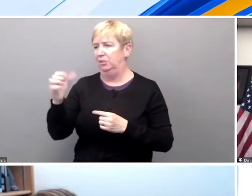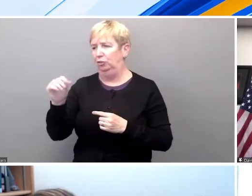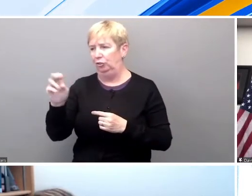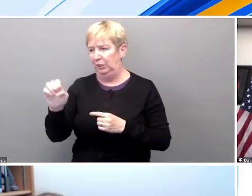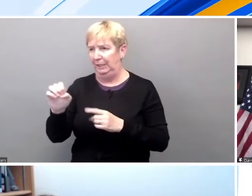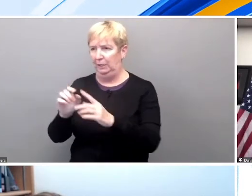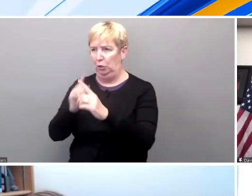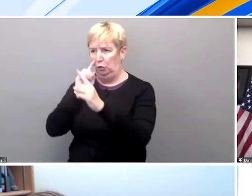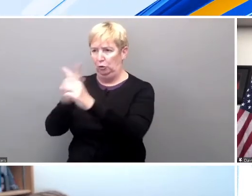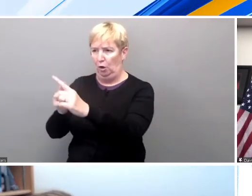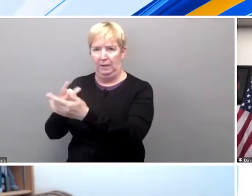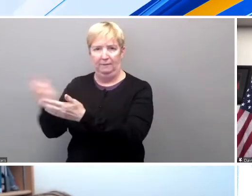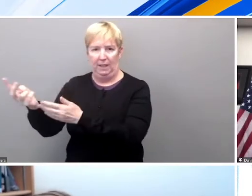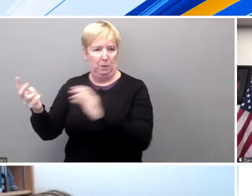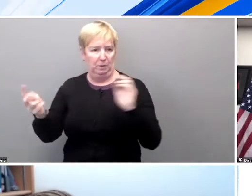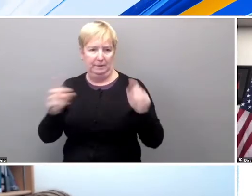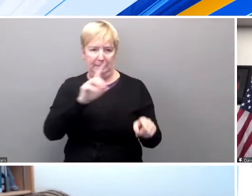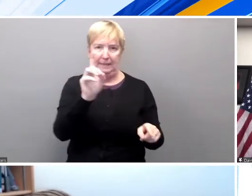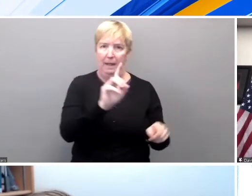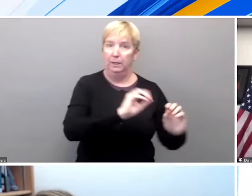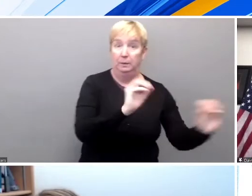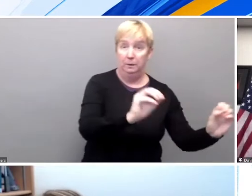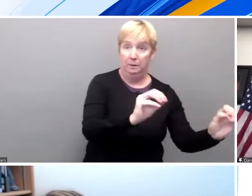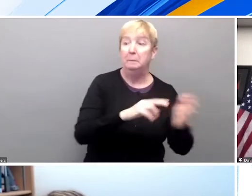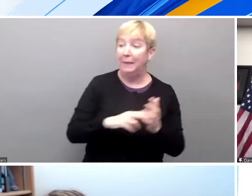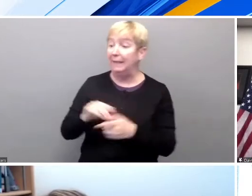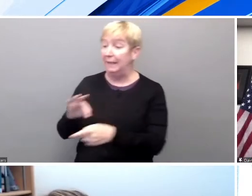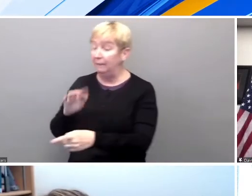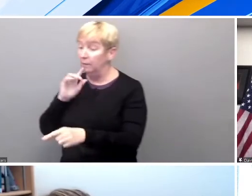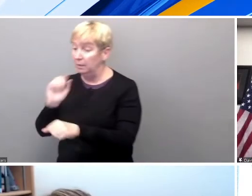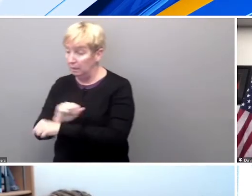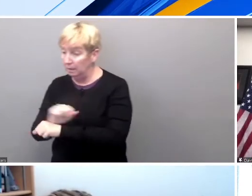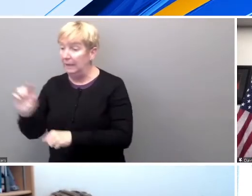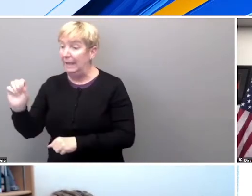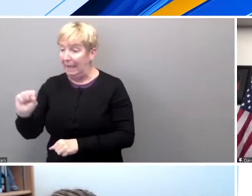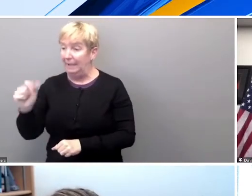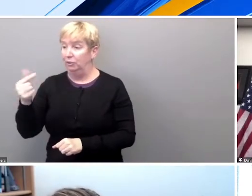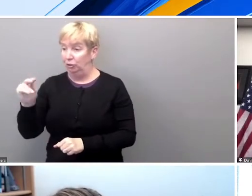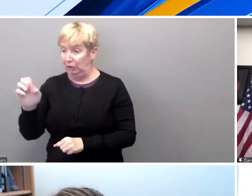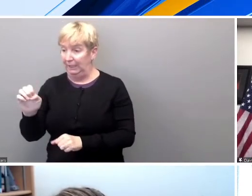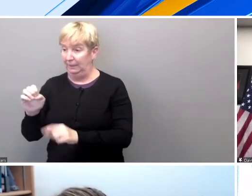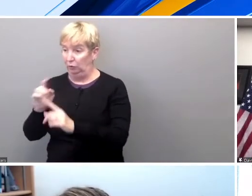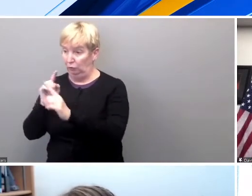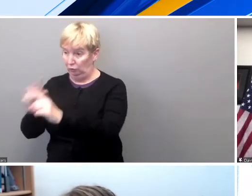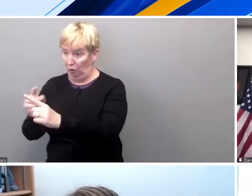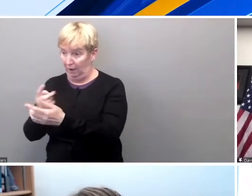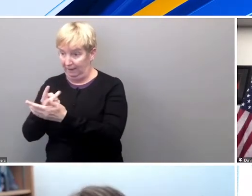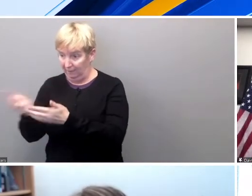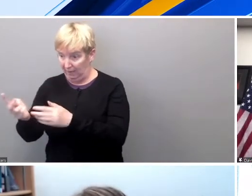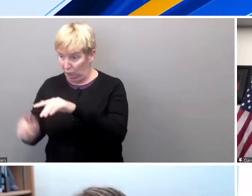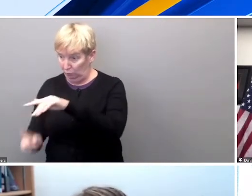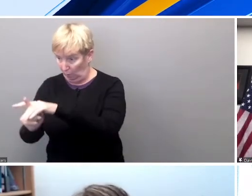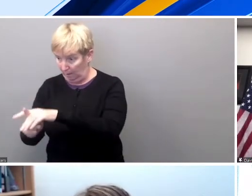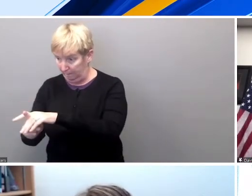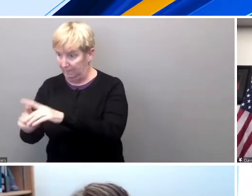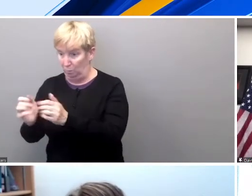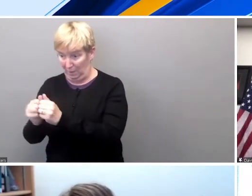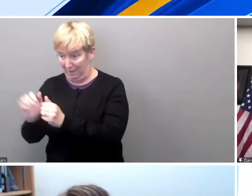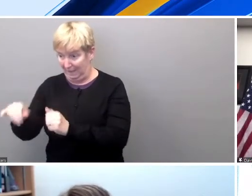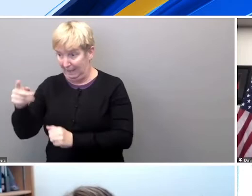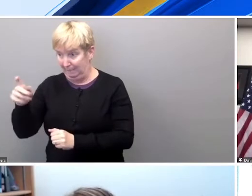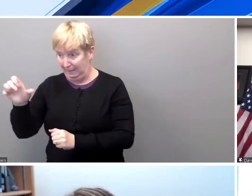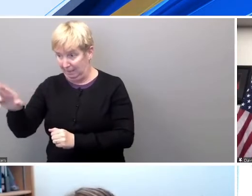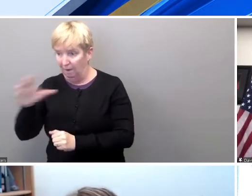we're going to be able to pull those out and sequence those. But let me pause. Maybe that was more than you had asked.